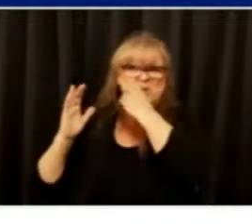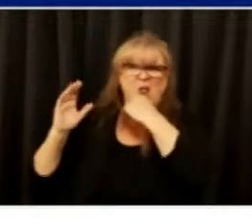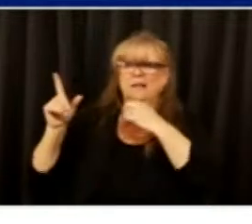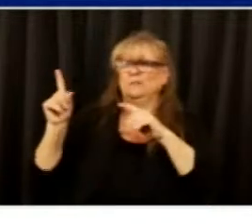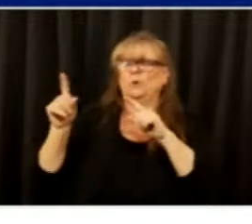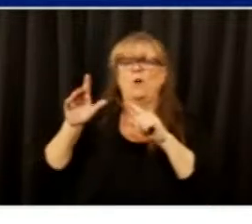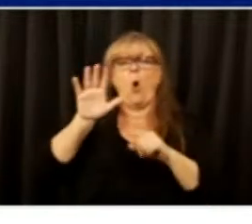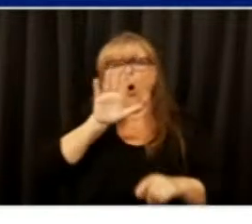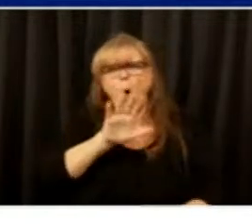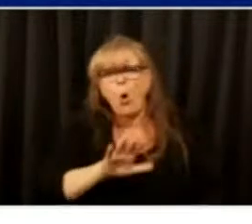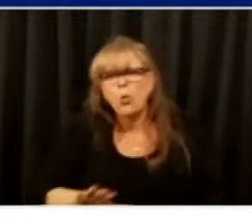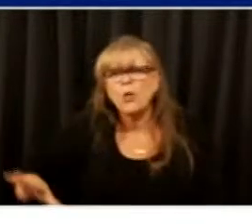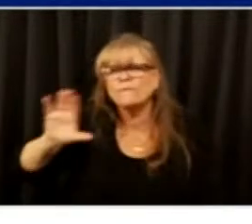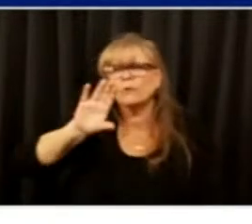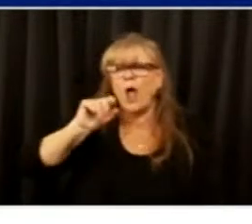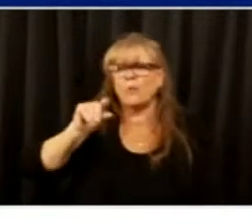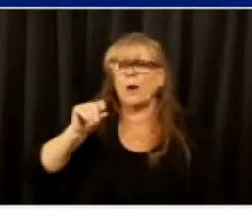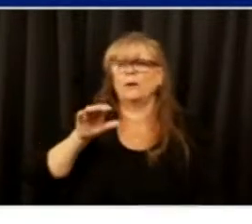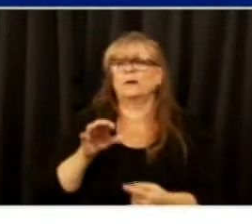at